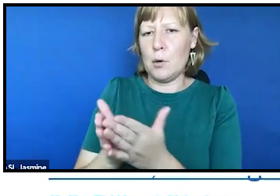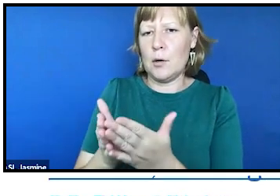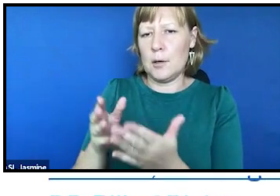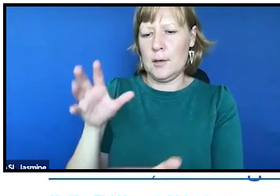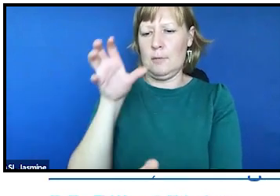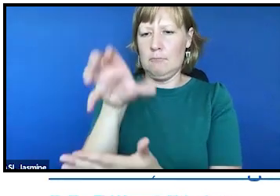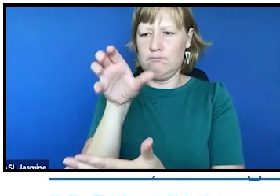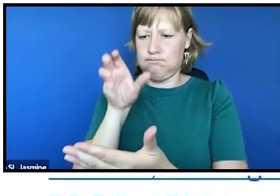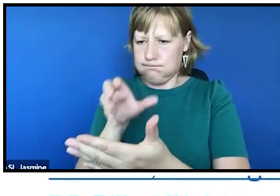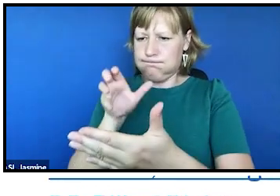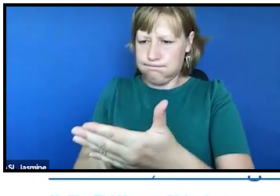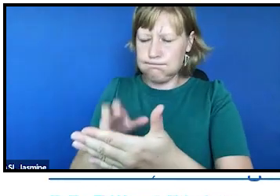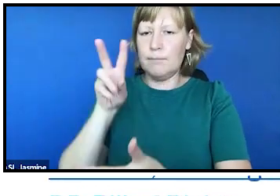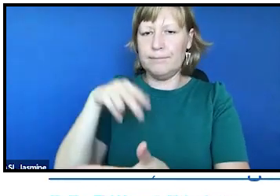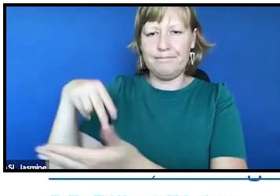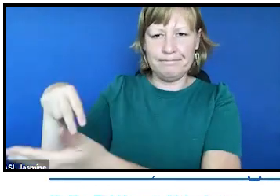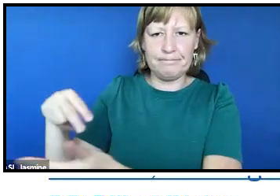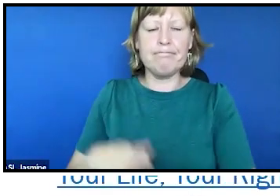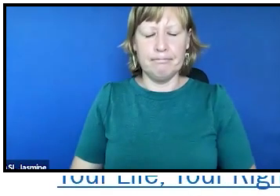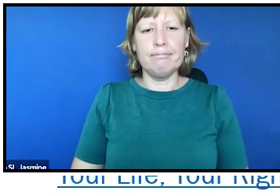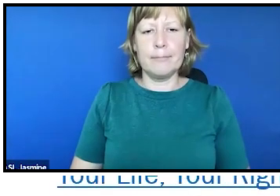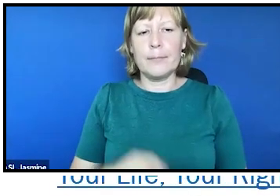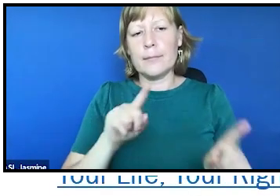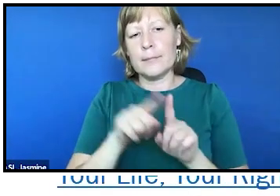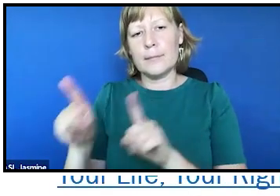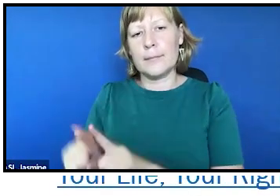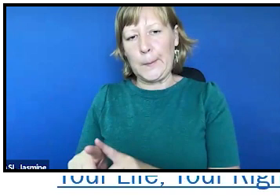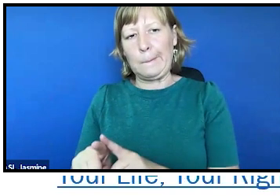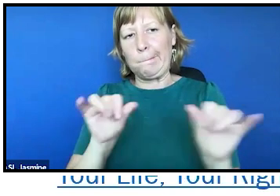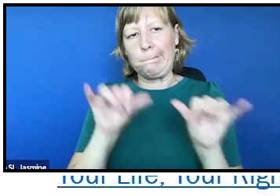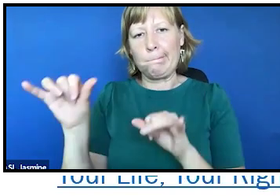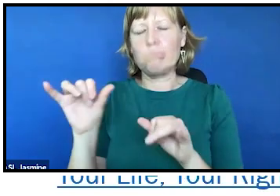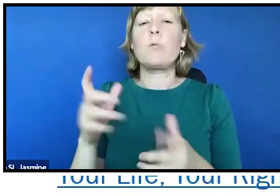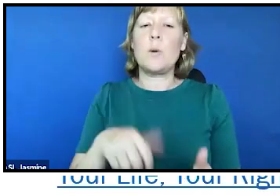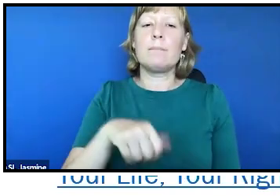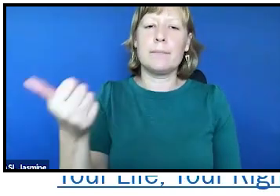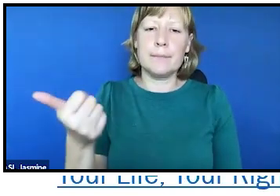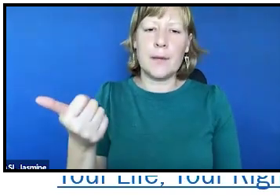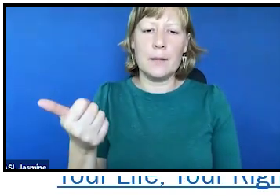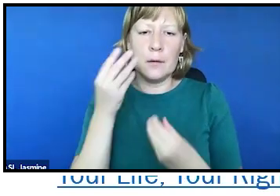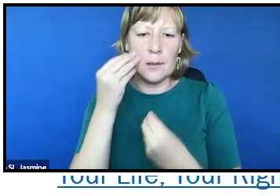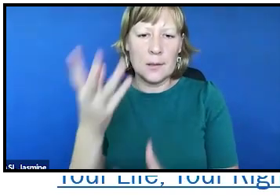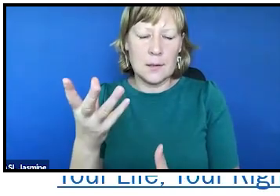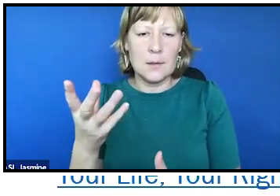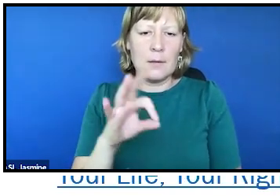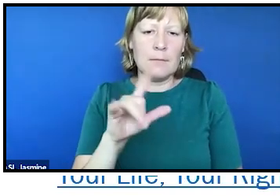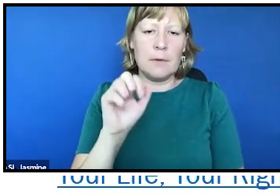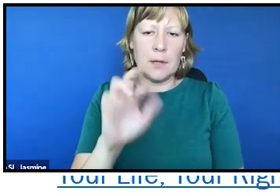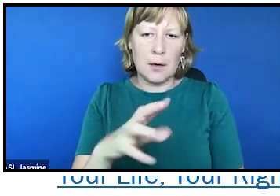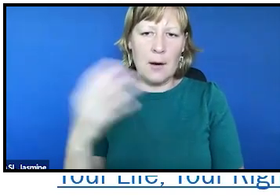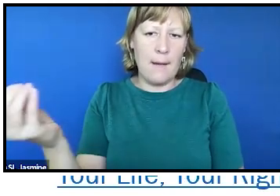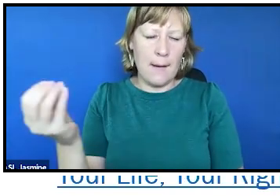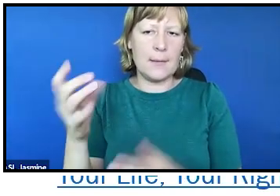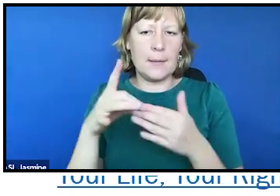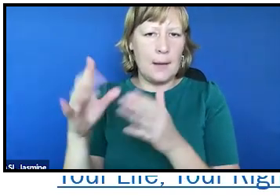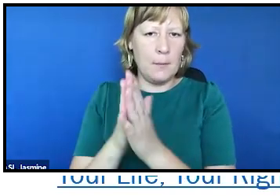that. And then we also put out the same information, well, same pieces, a flyer and a guidebook on safety. And